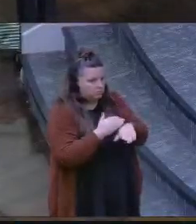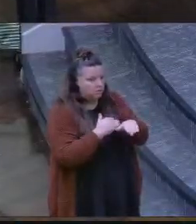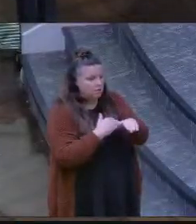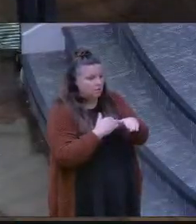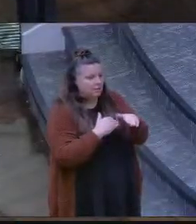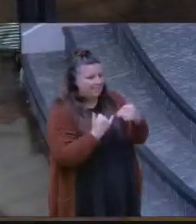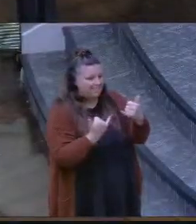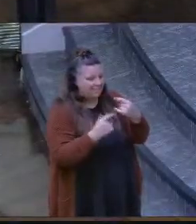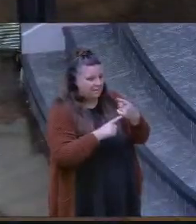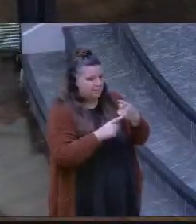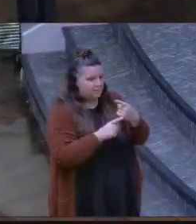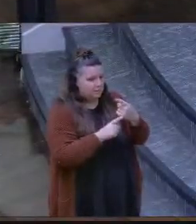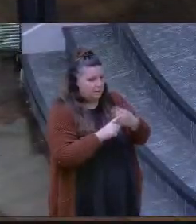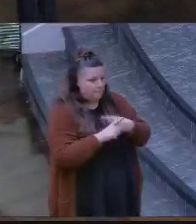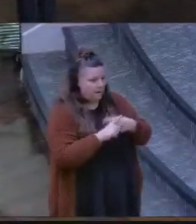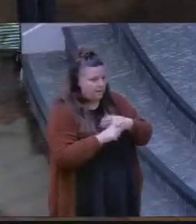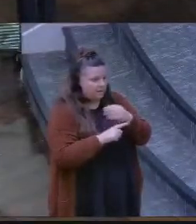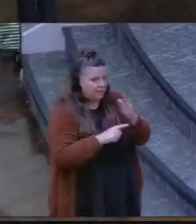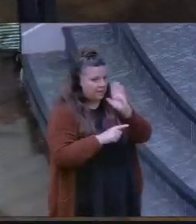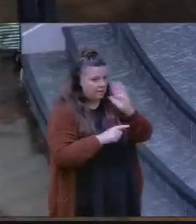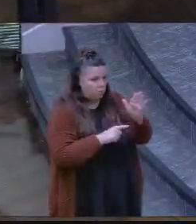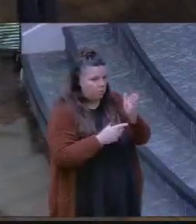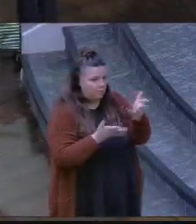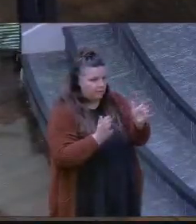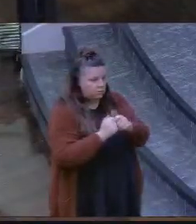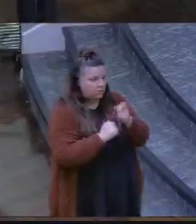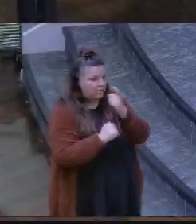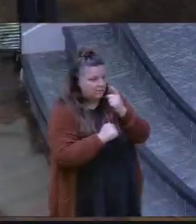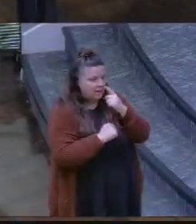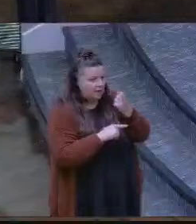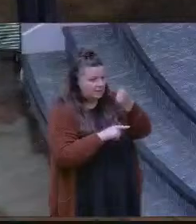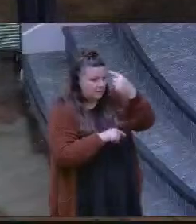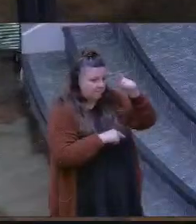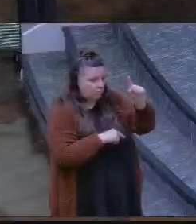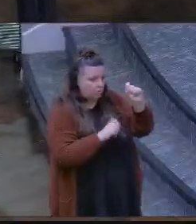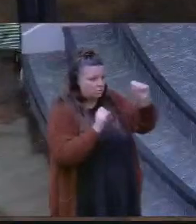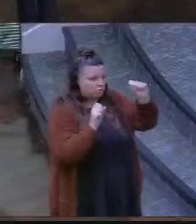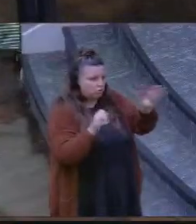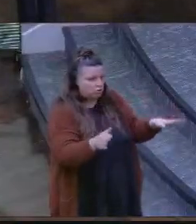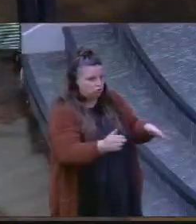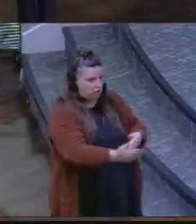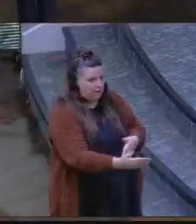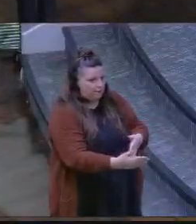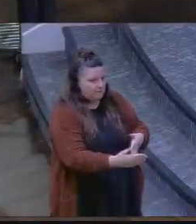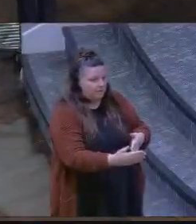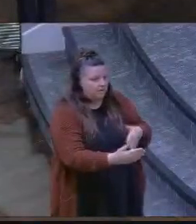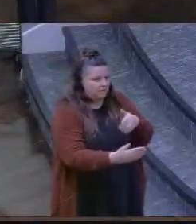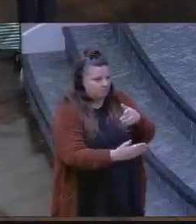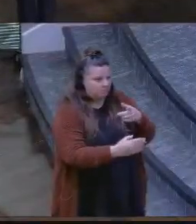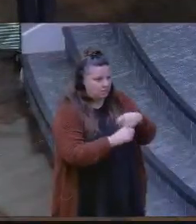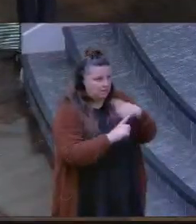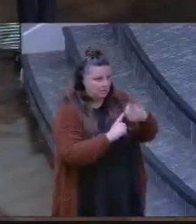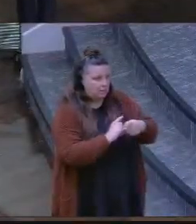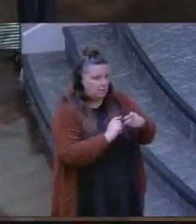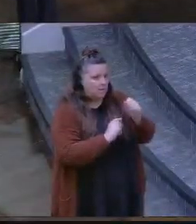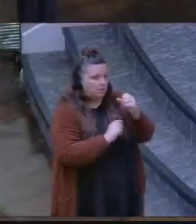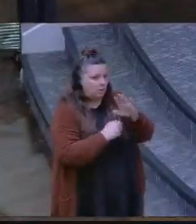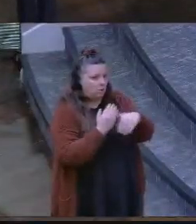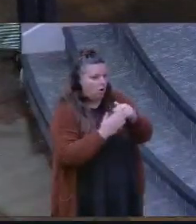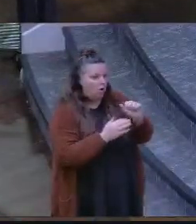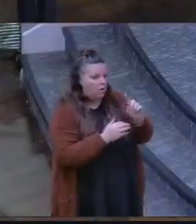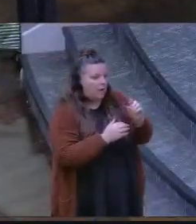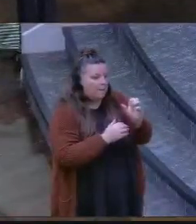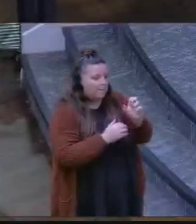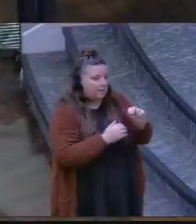with the glass panels on both ends of the gym middle of next month. So all the admin folks should be able to start moving in